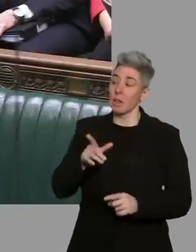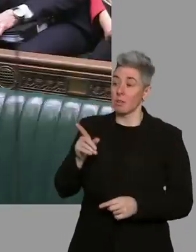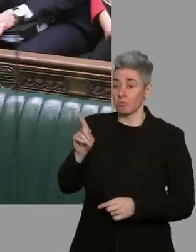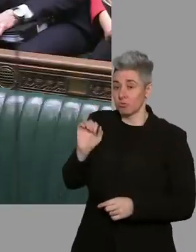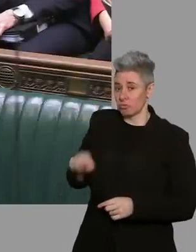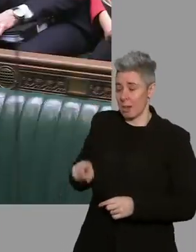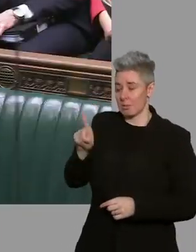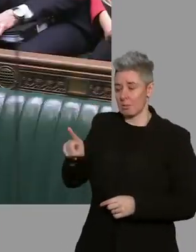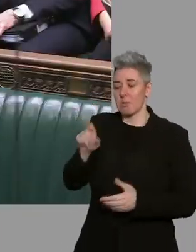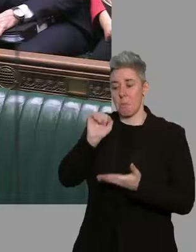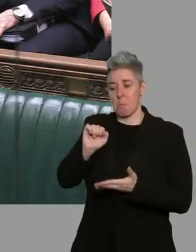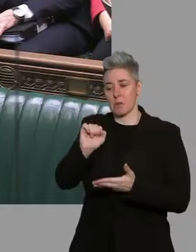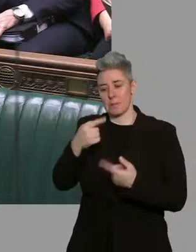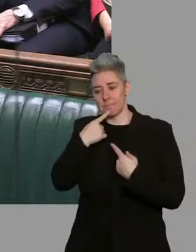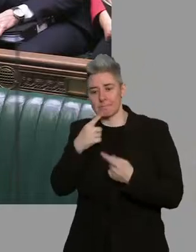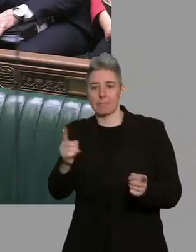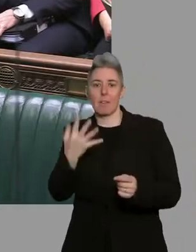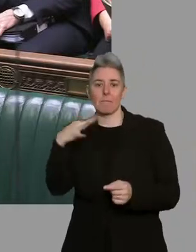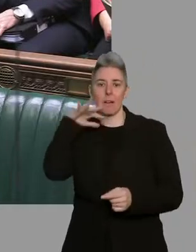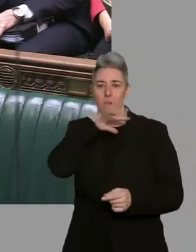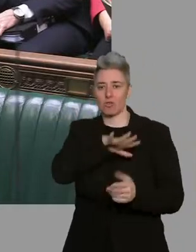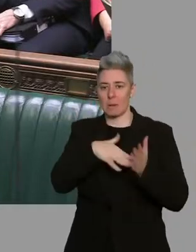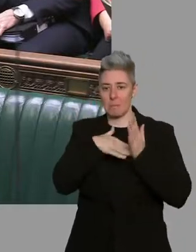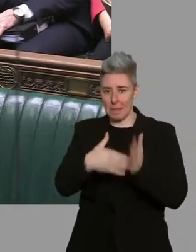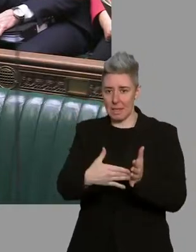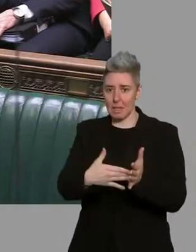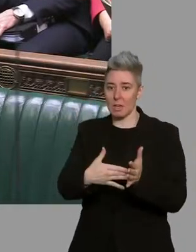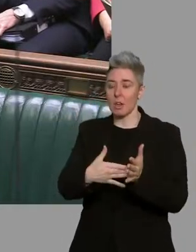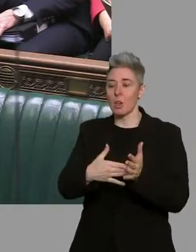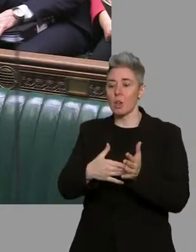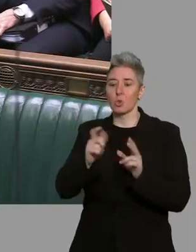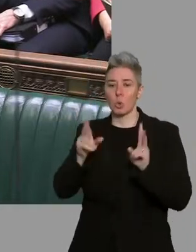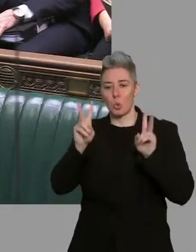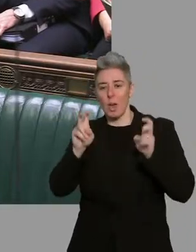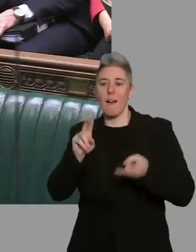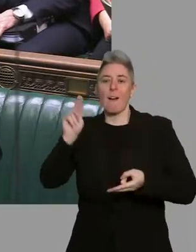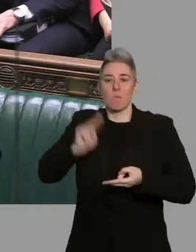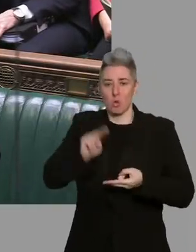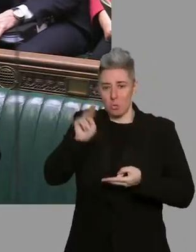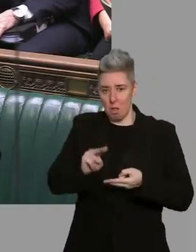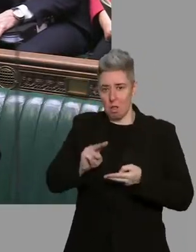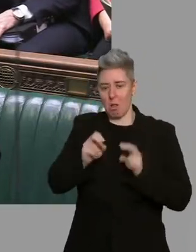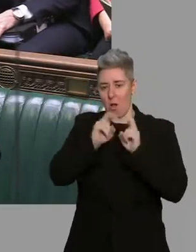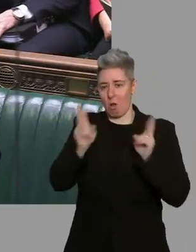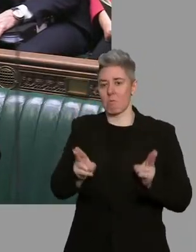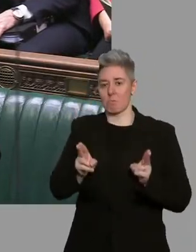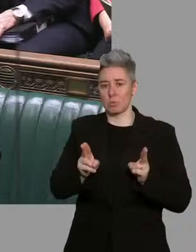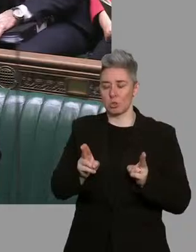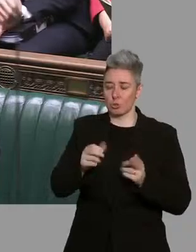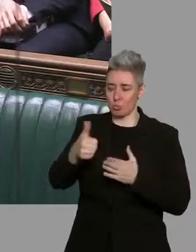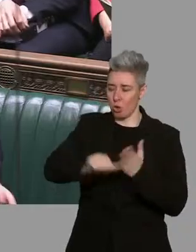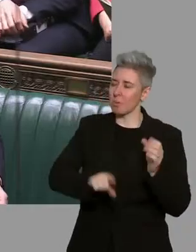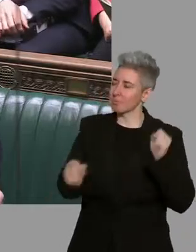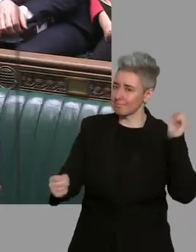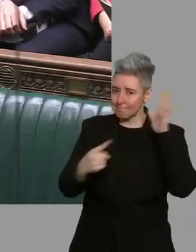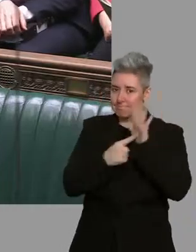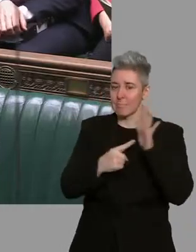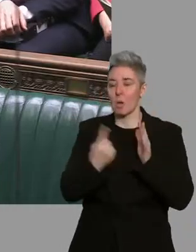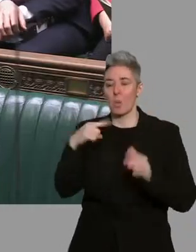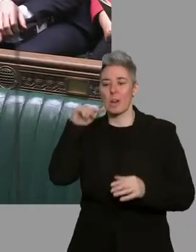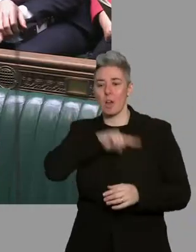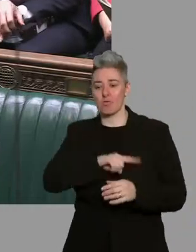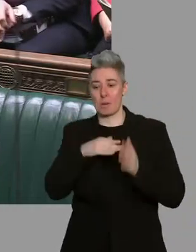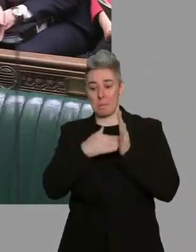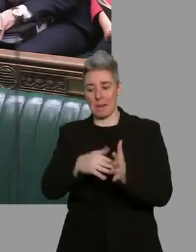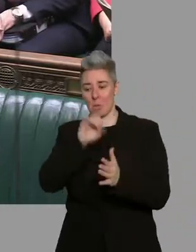into the Affordable Homes programme, which is hugely important, 100 million of that going to the Greater London Authority. And we will